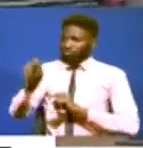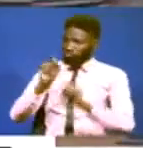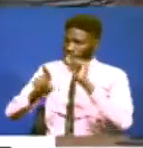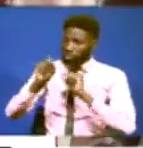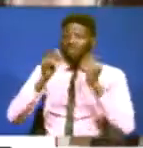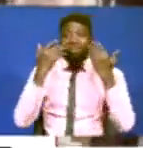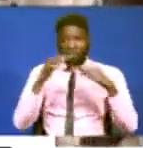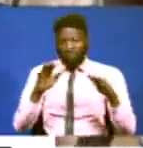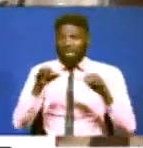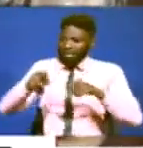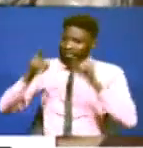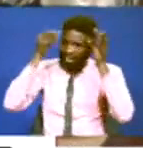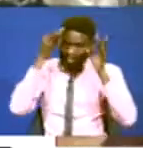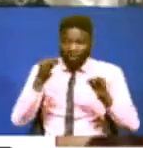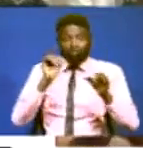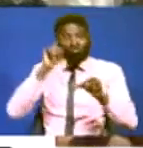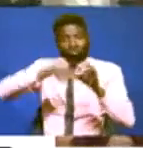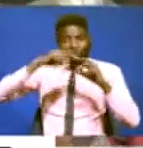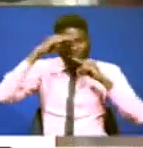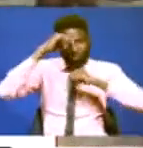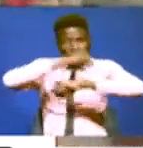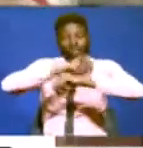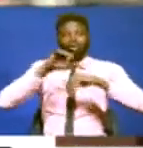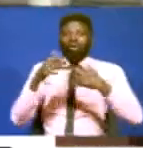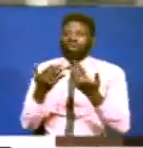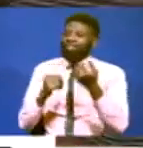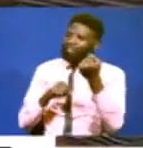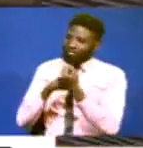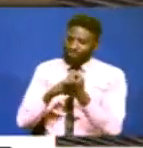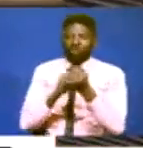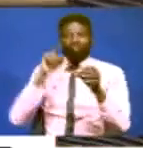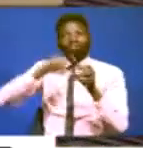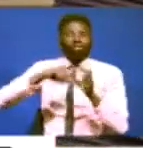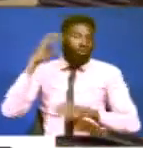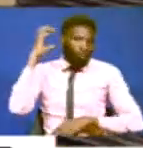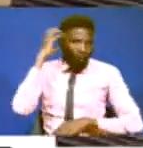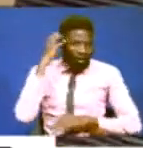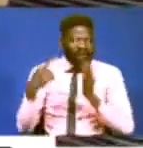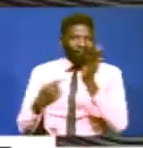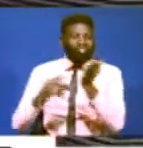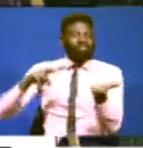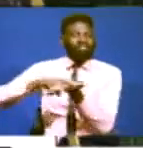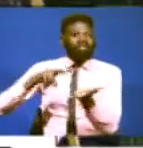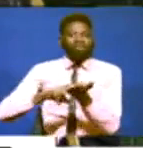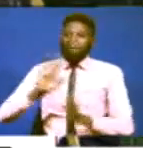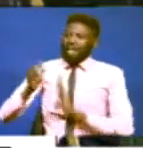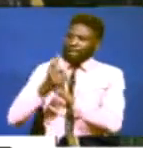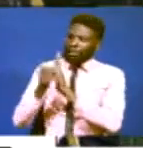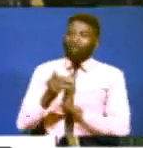or be supported to join technical and vocational education and training TVET to pursue a skill of their